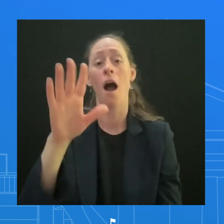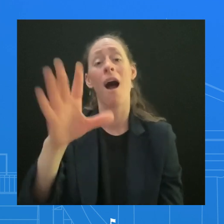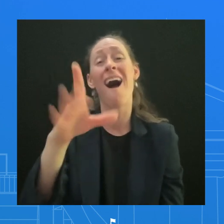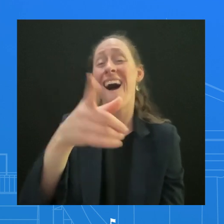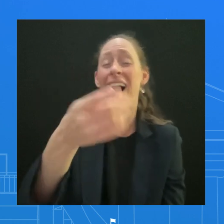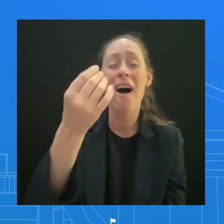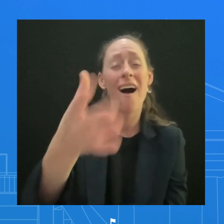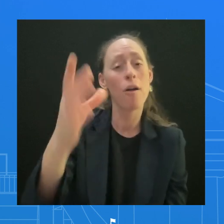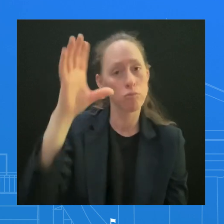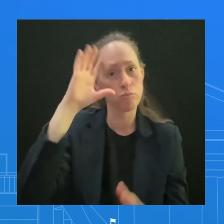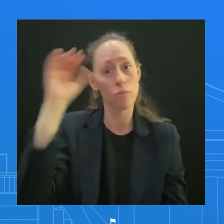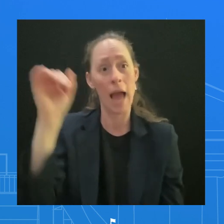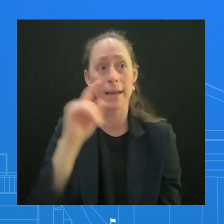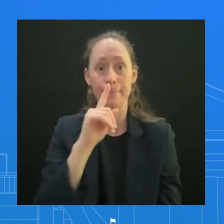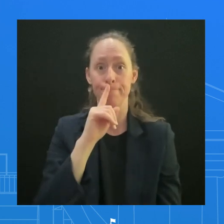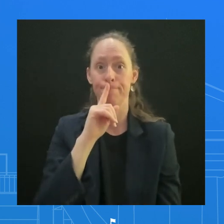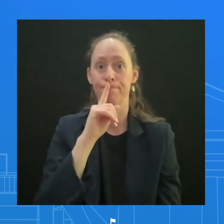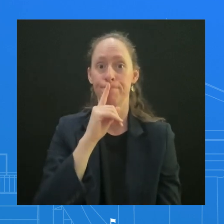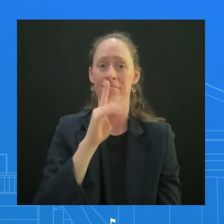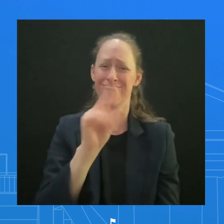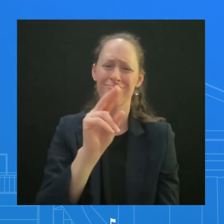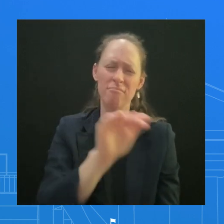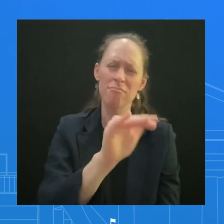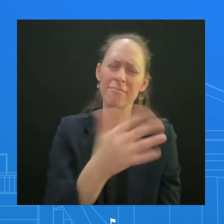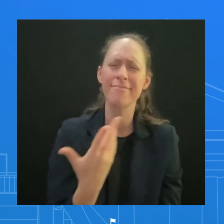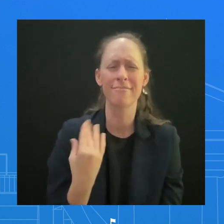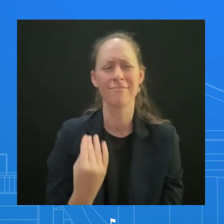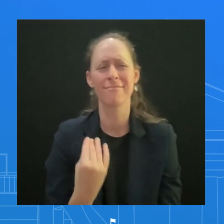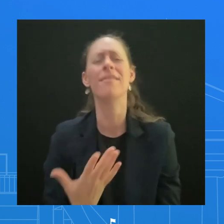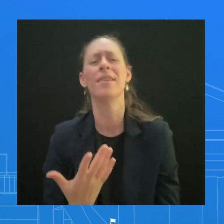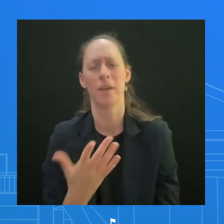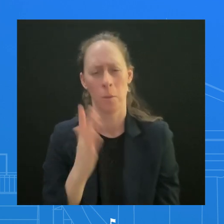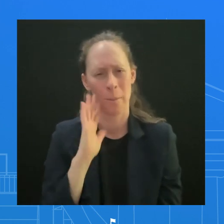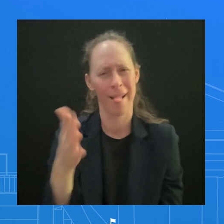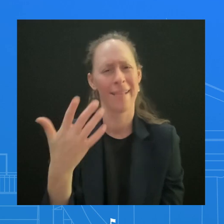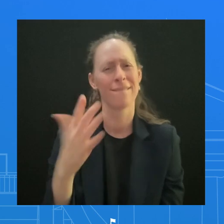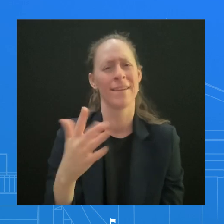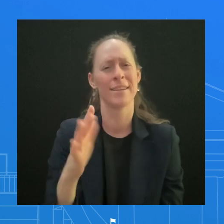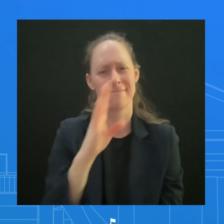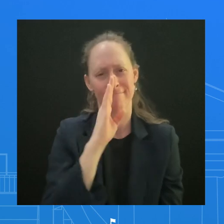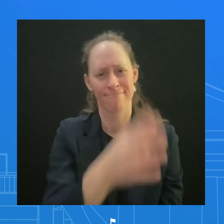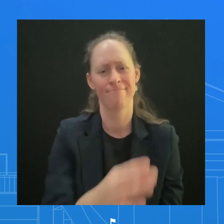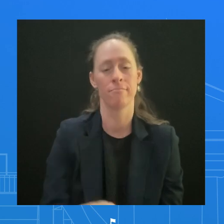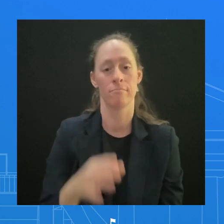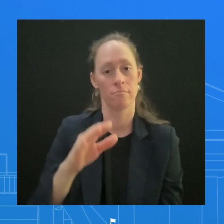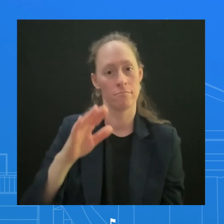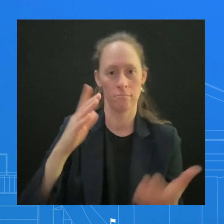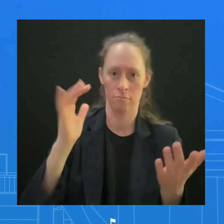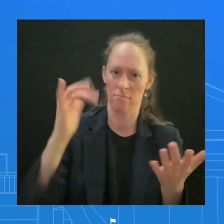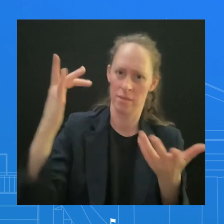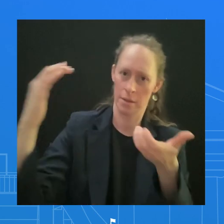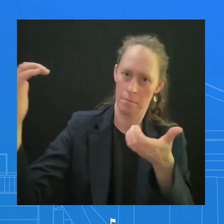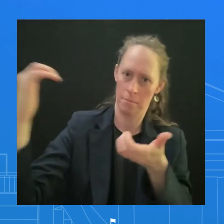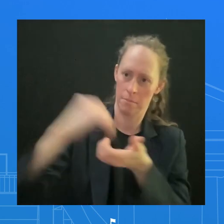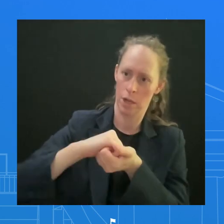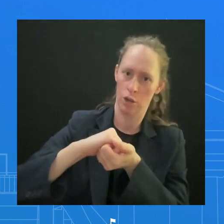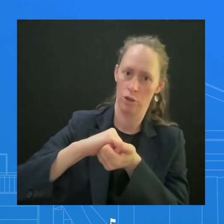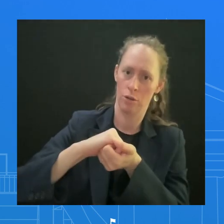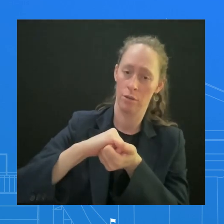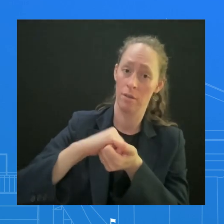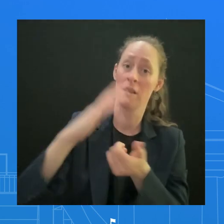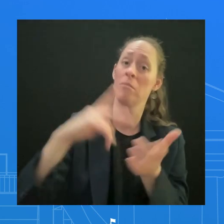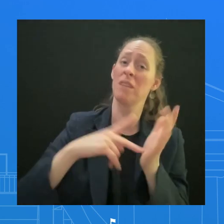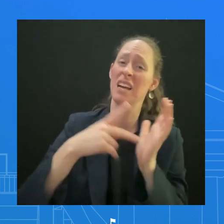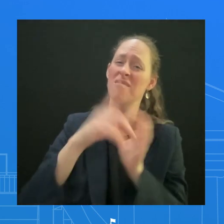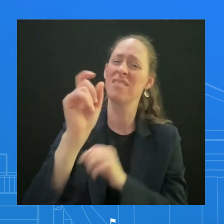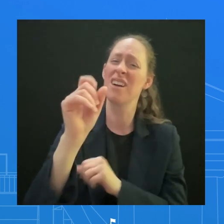leaders. And one of the reasons you have partnerships and friendships is so that you can be honest and direct.